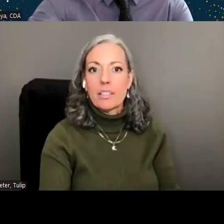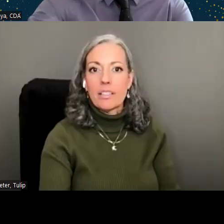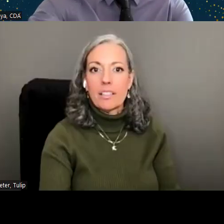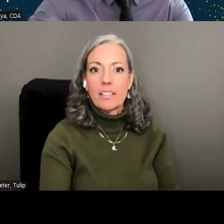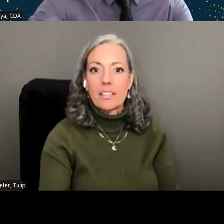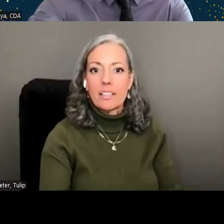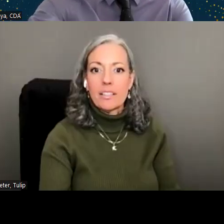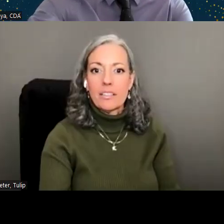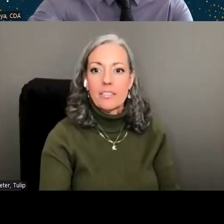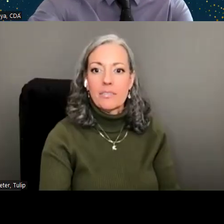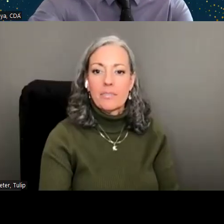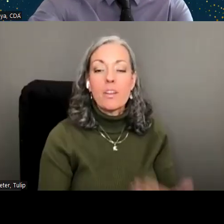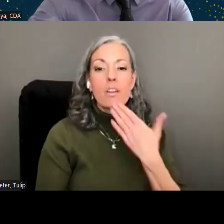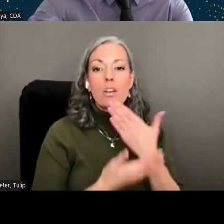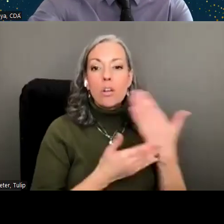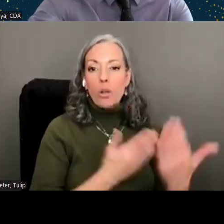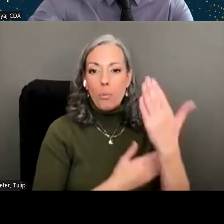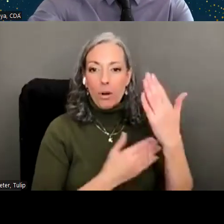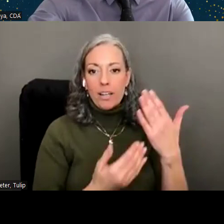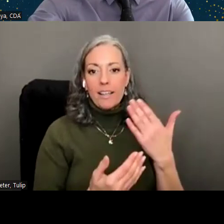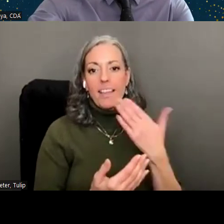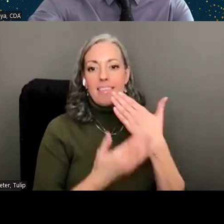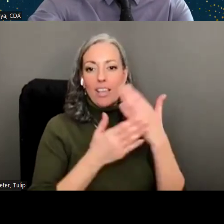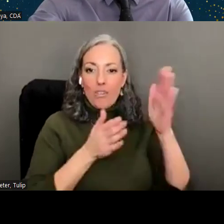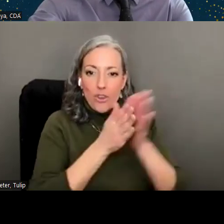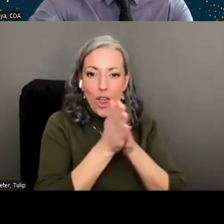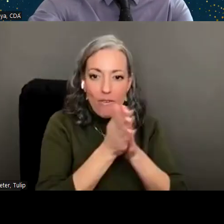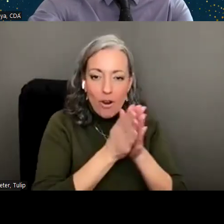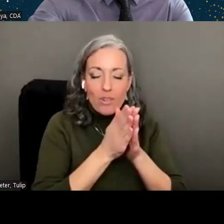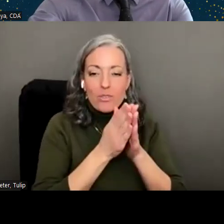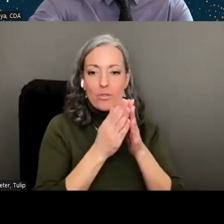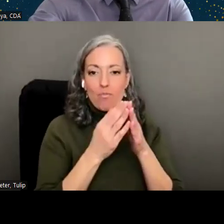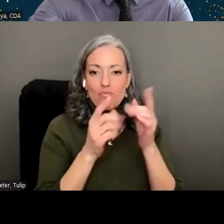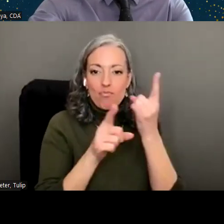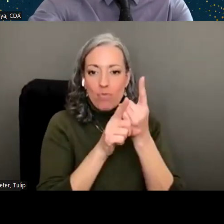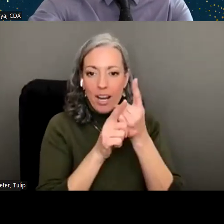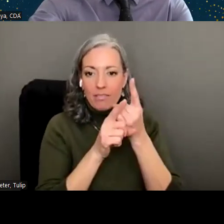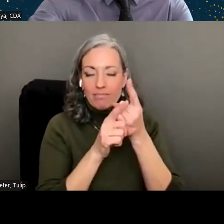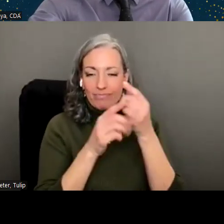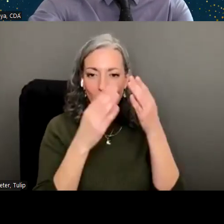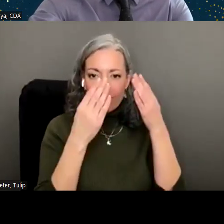Good morning, and thank you for your efforts to move us in the right direction forwards on